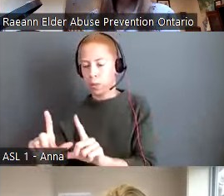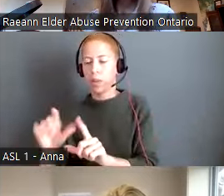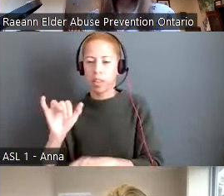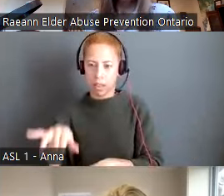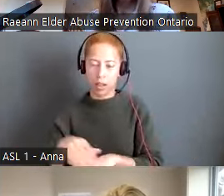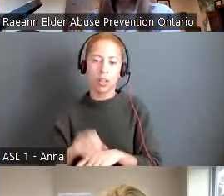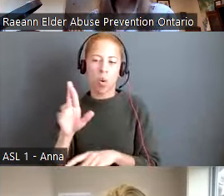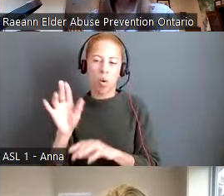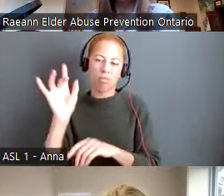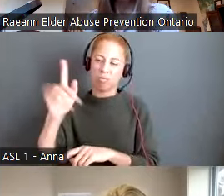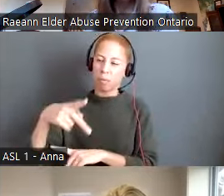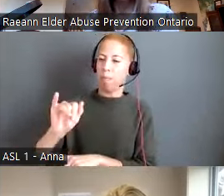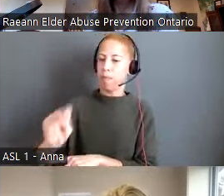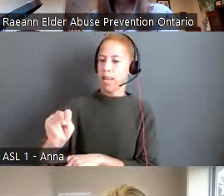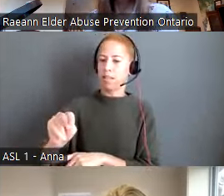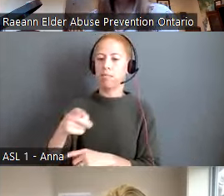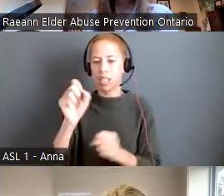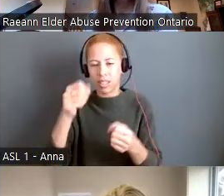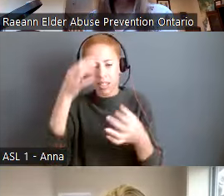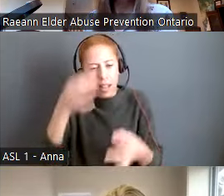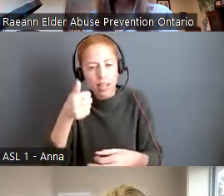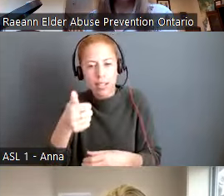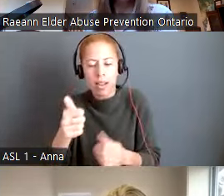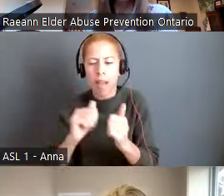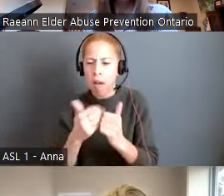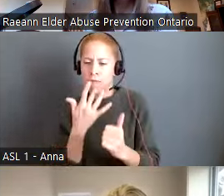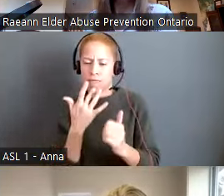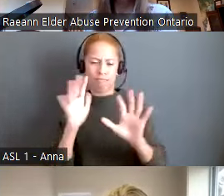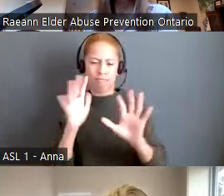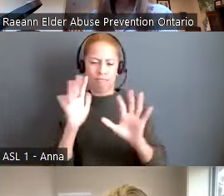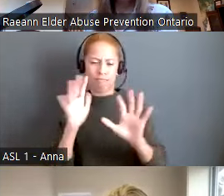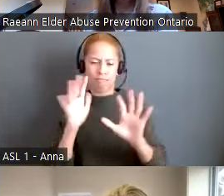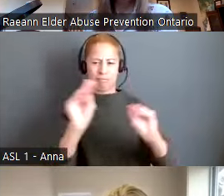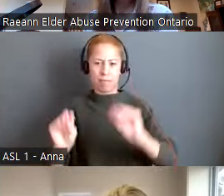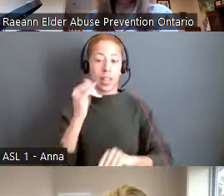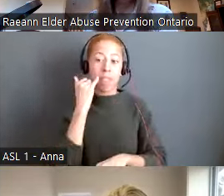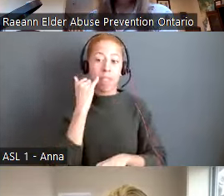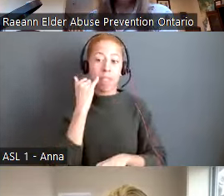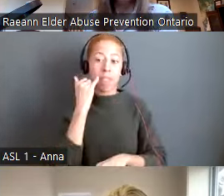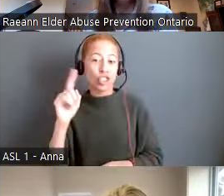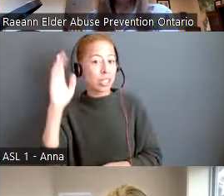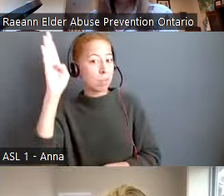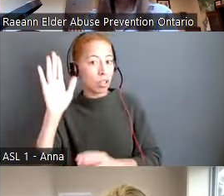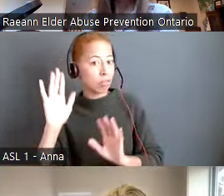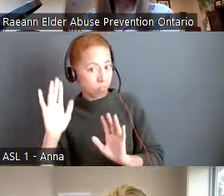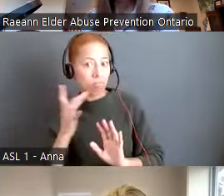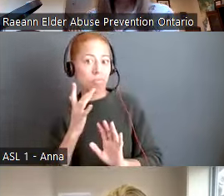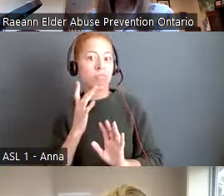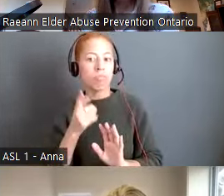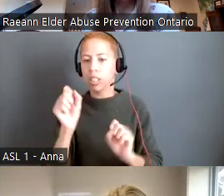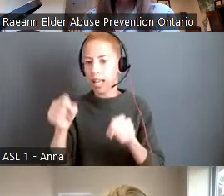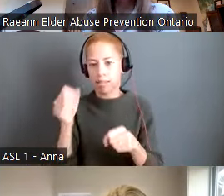have controls at the top about how you want to see the visual. If you just want to see the speaker alone, that is up